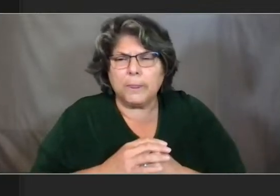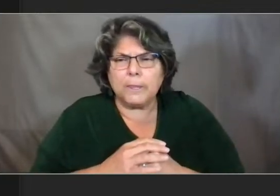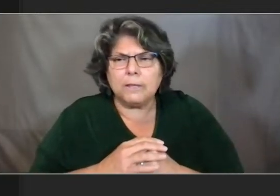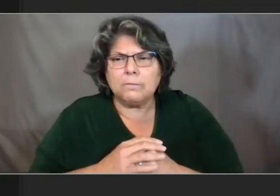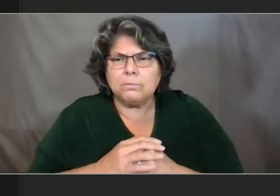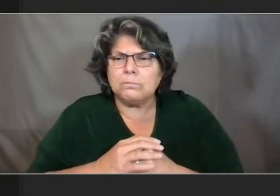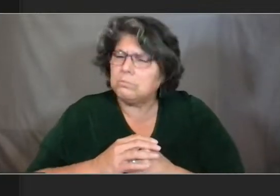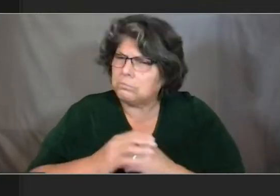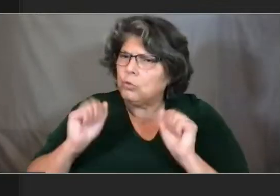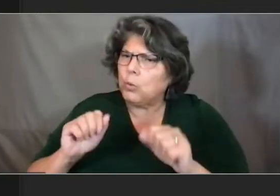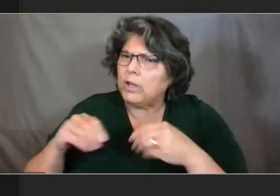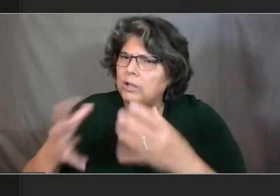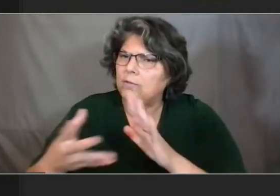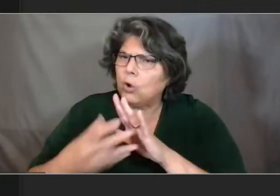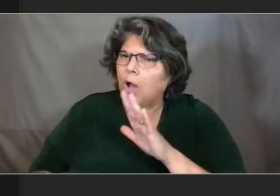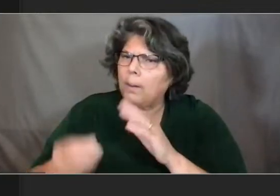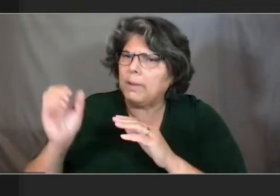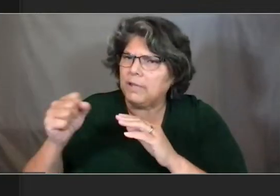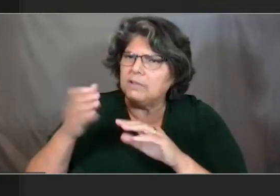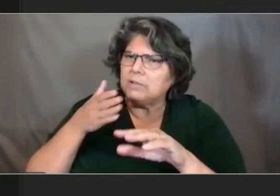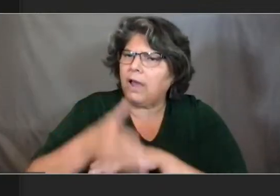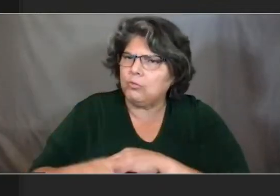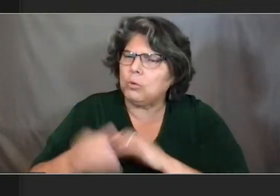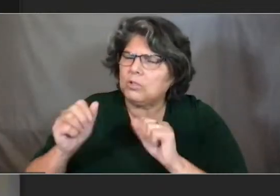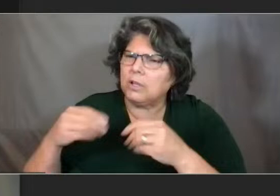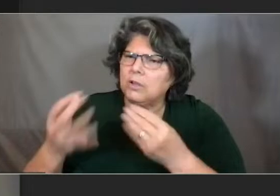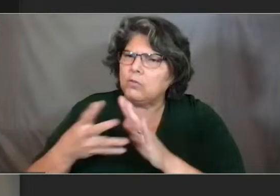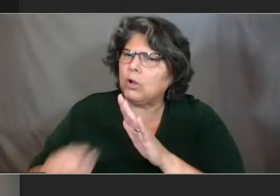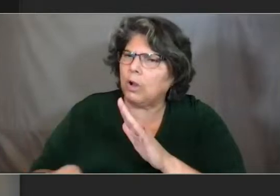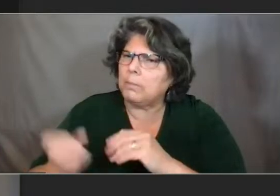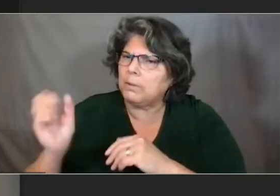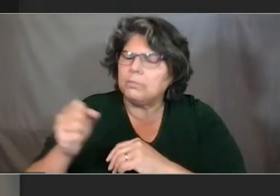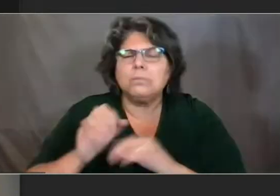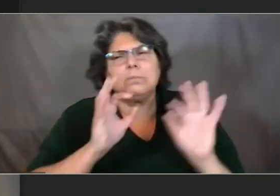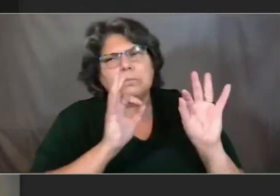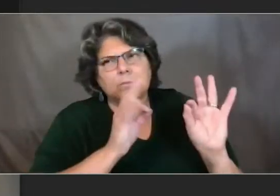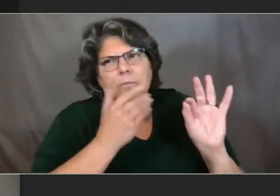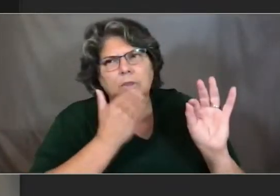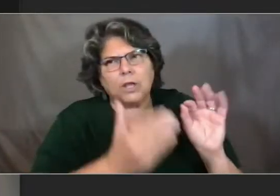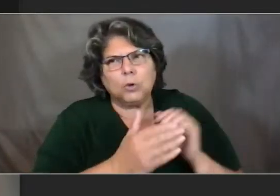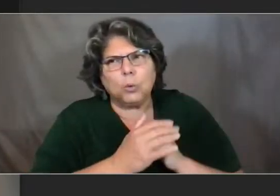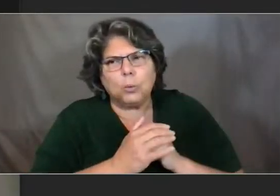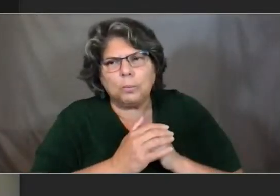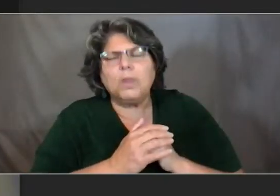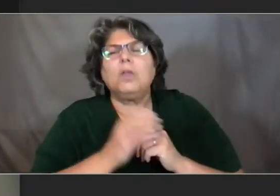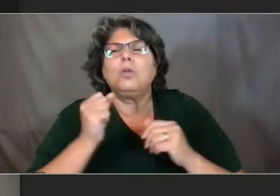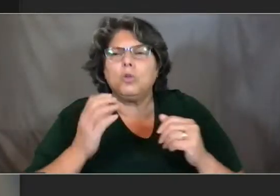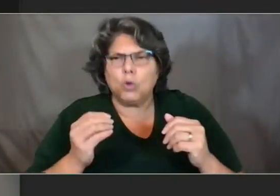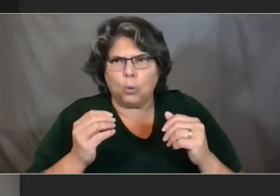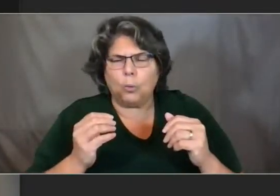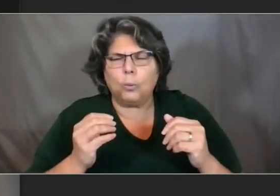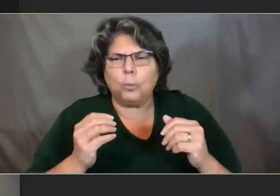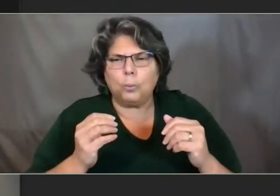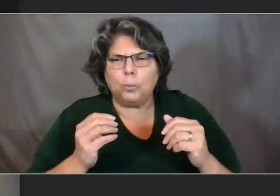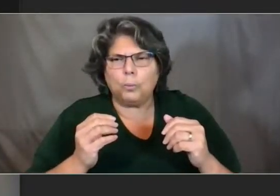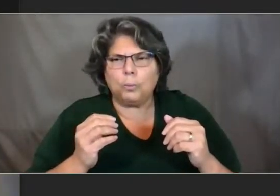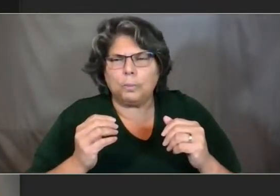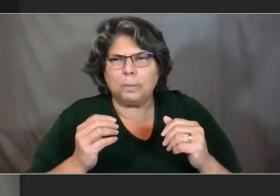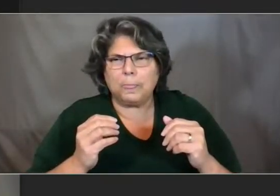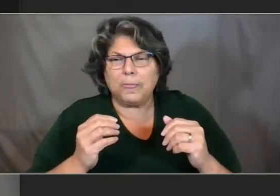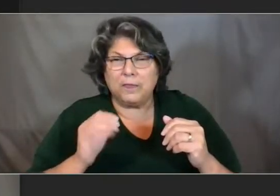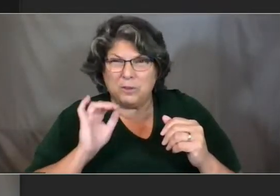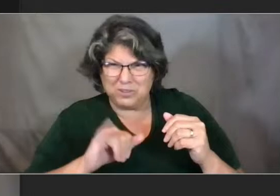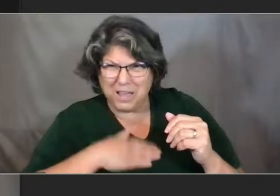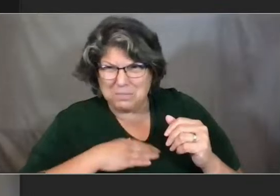We can provide a copy of that afterwards. Yeah, absolutely. Okay, thank you. Okay, so was that my